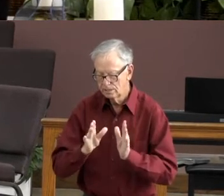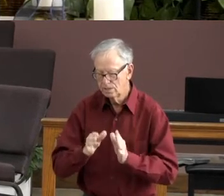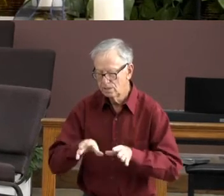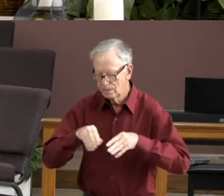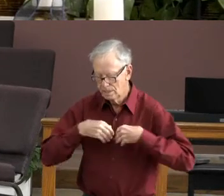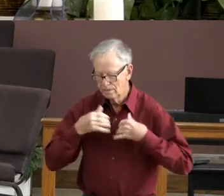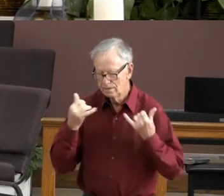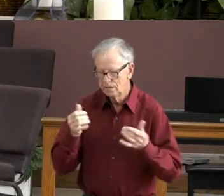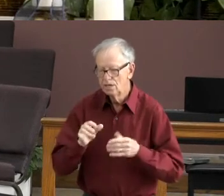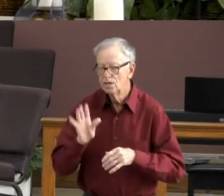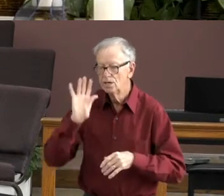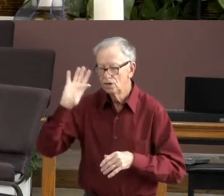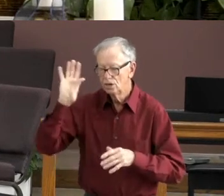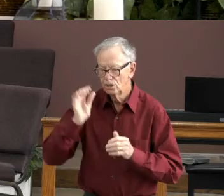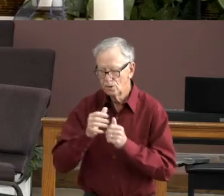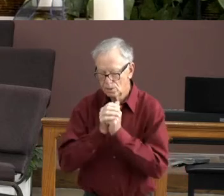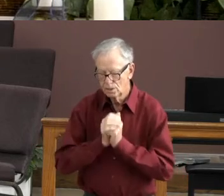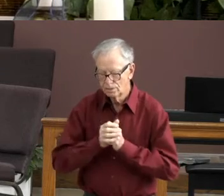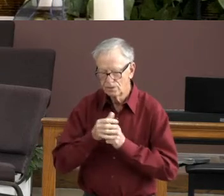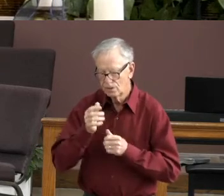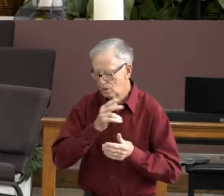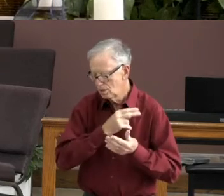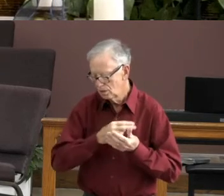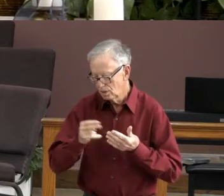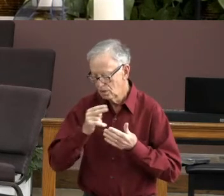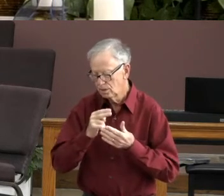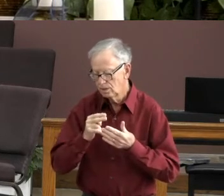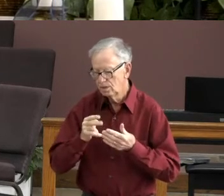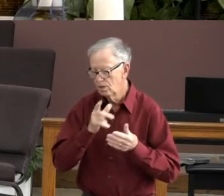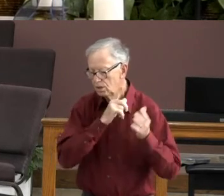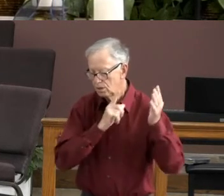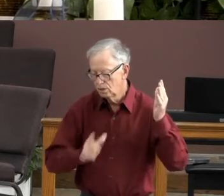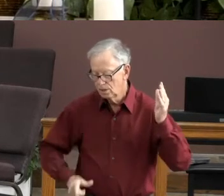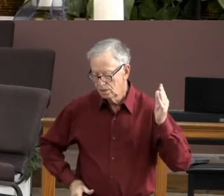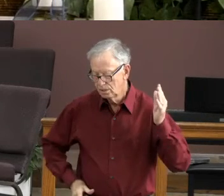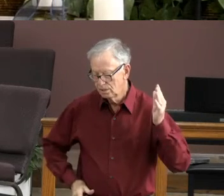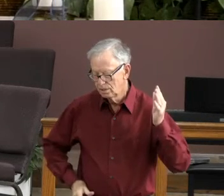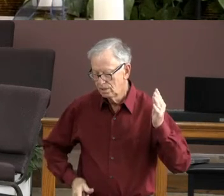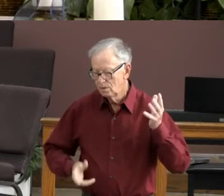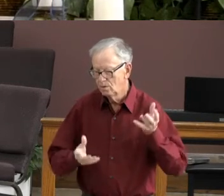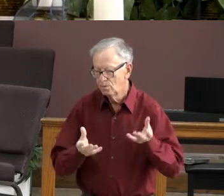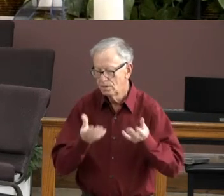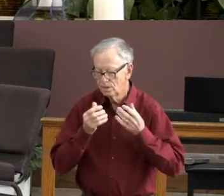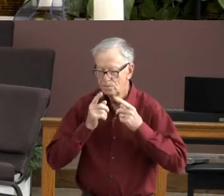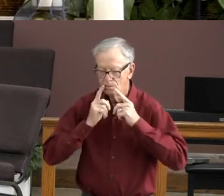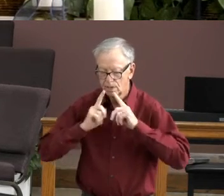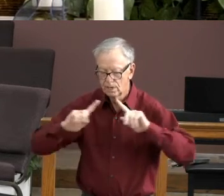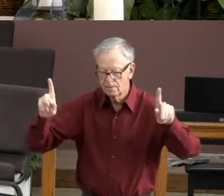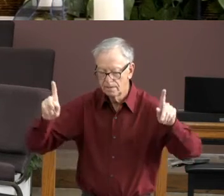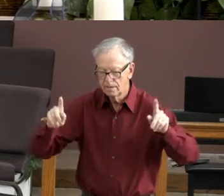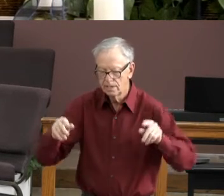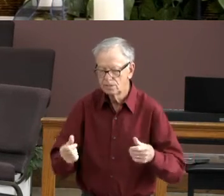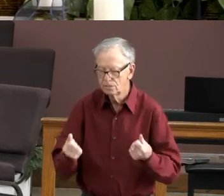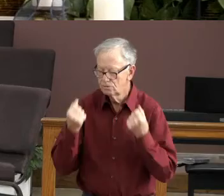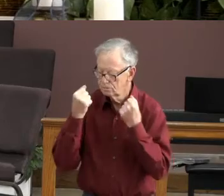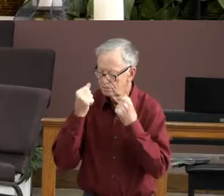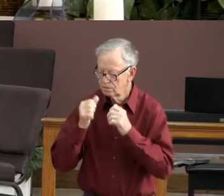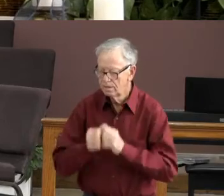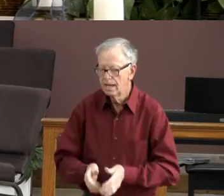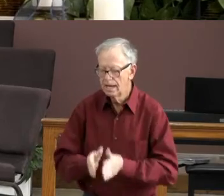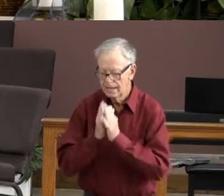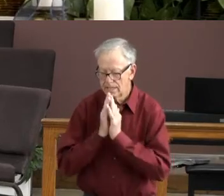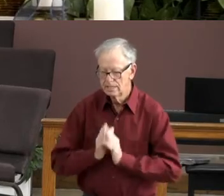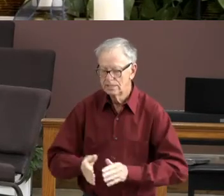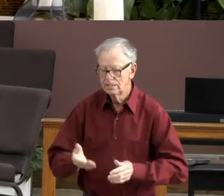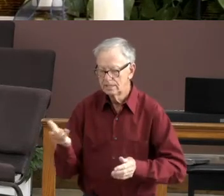receive now our worship, for you are a holy Lord, and we want to proclaim it boldly. We ask these